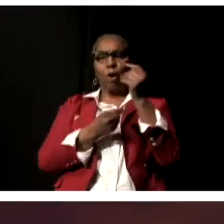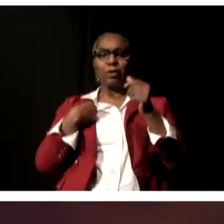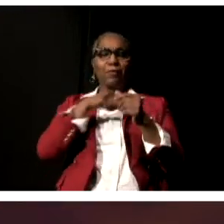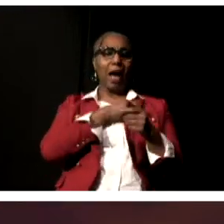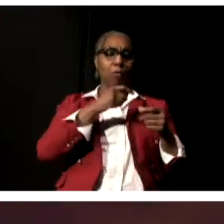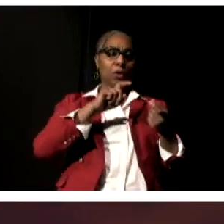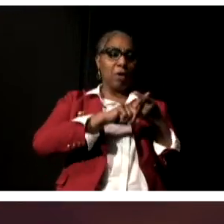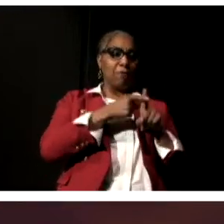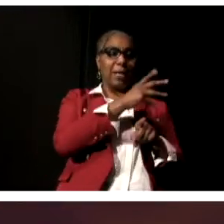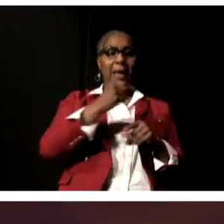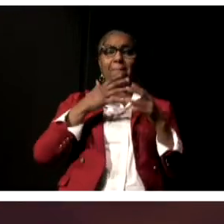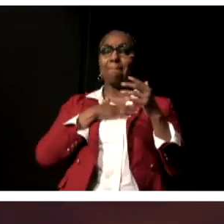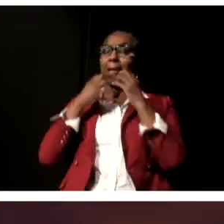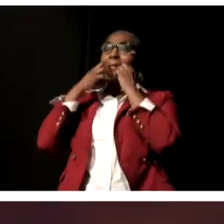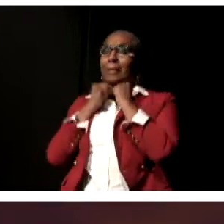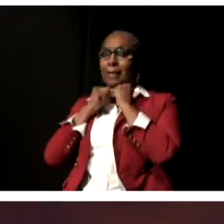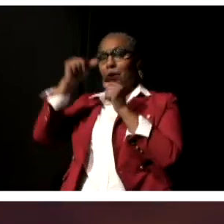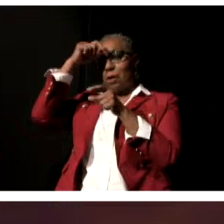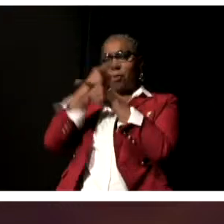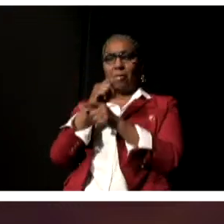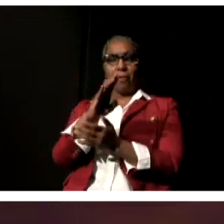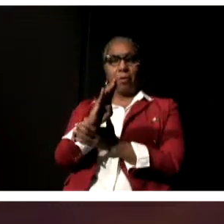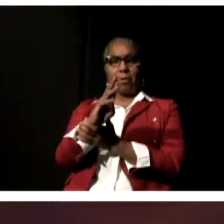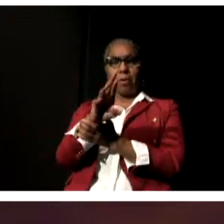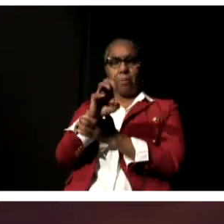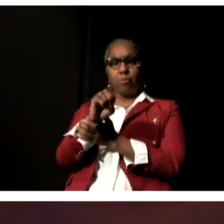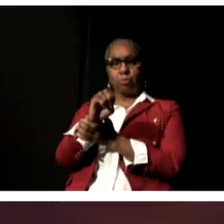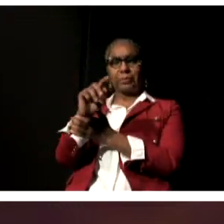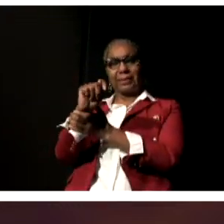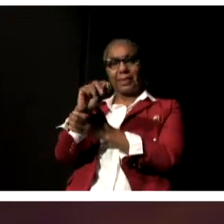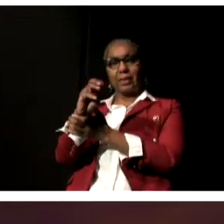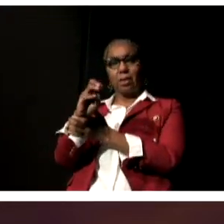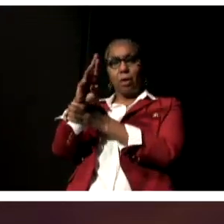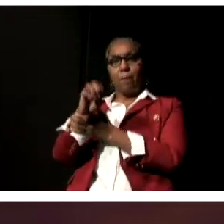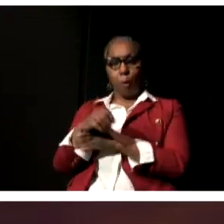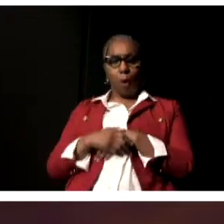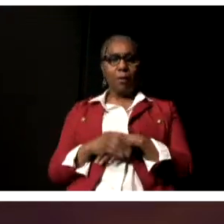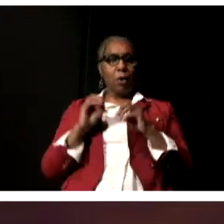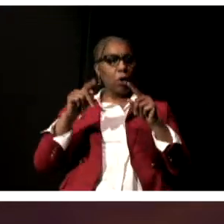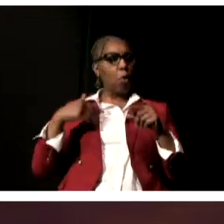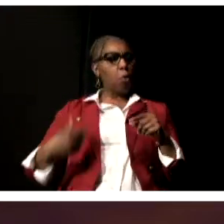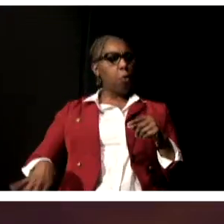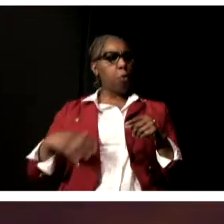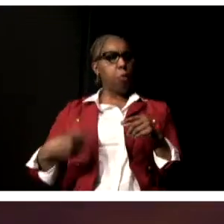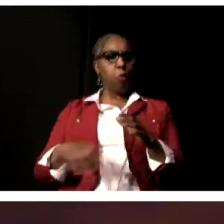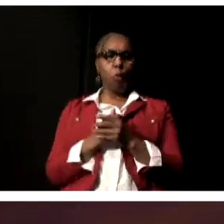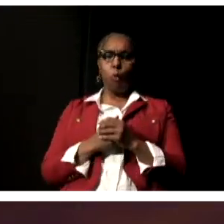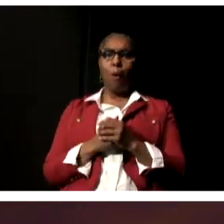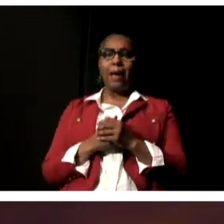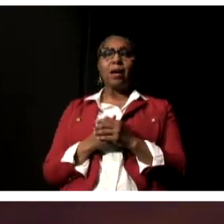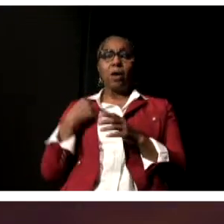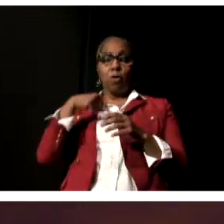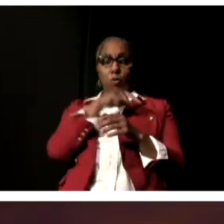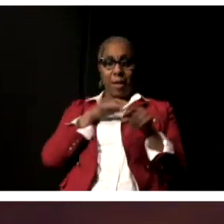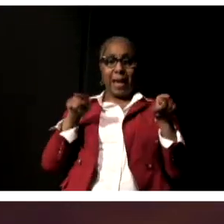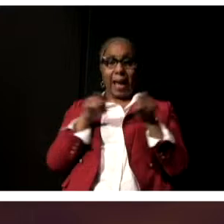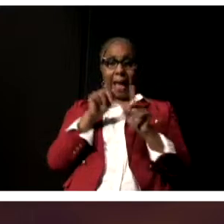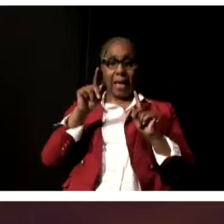and my dear brother, Bruce T. Moore. At our core, we as Little Rock